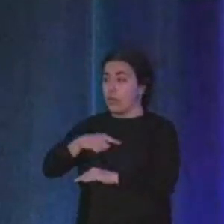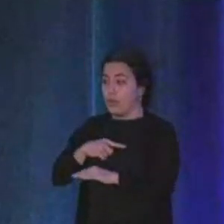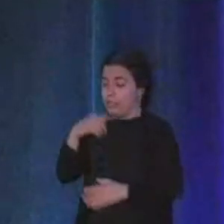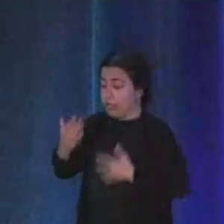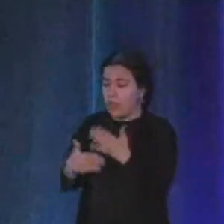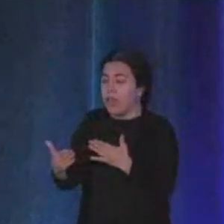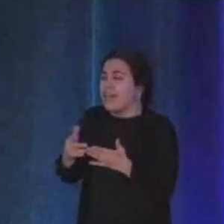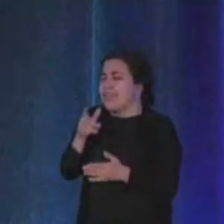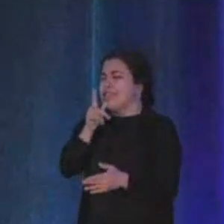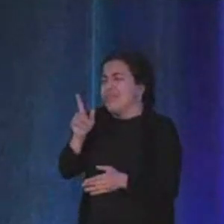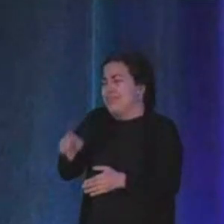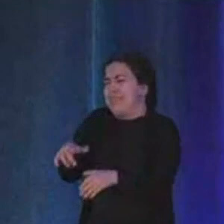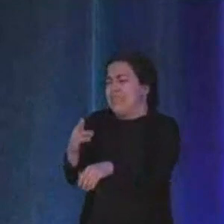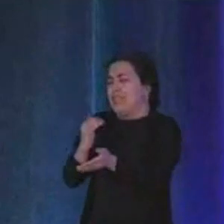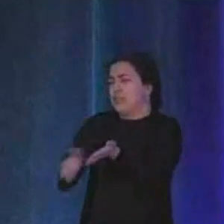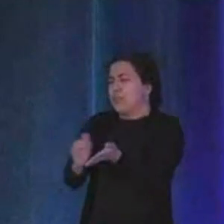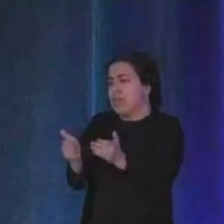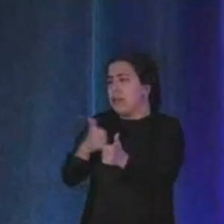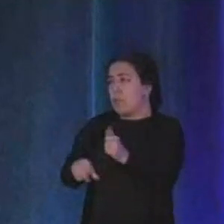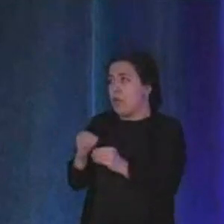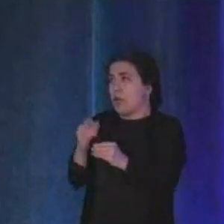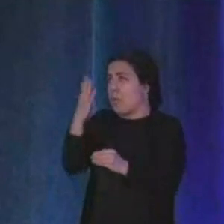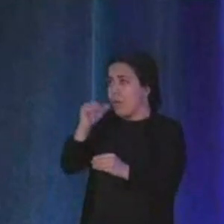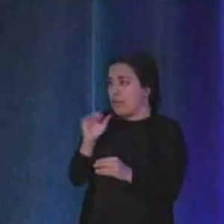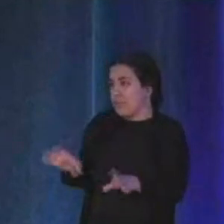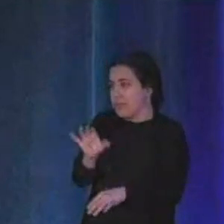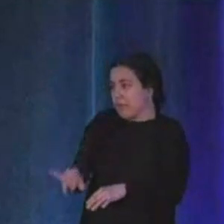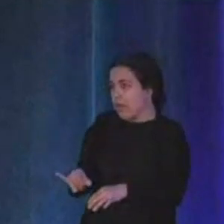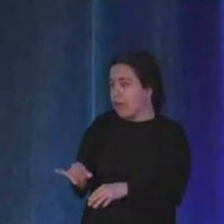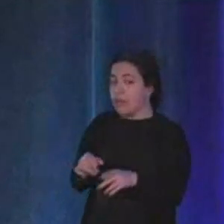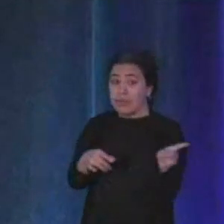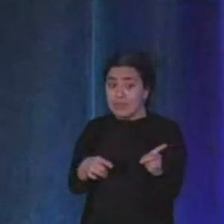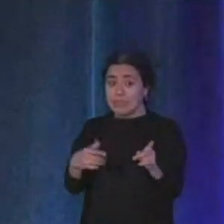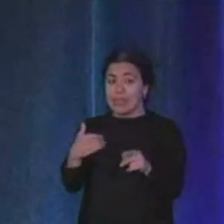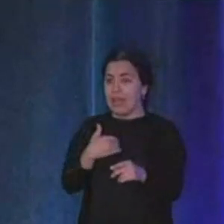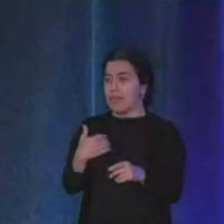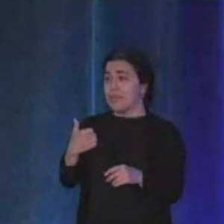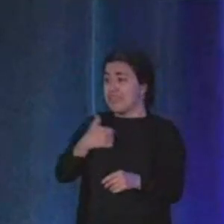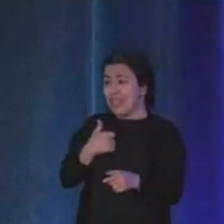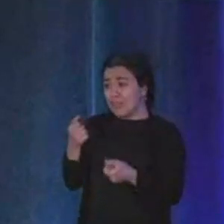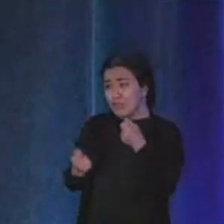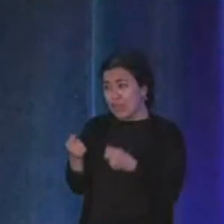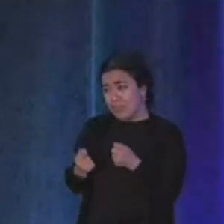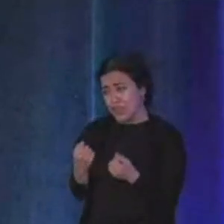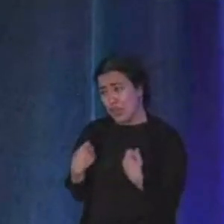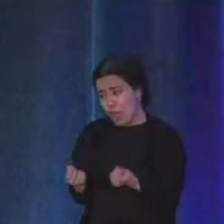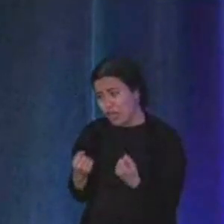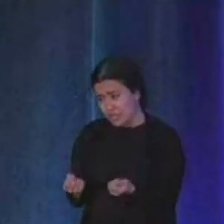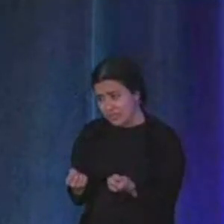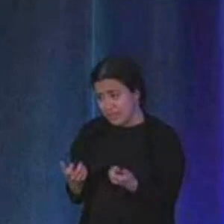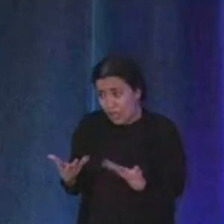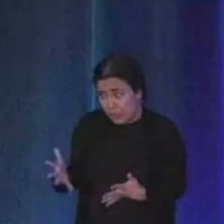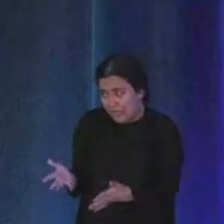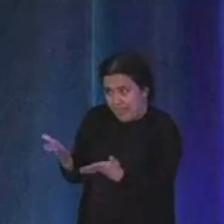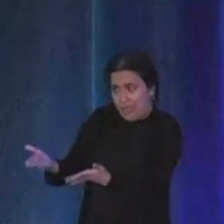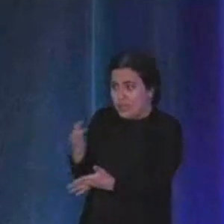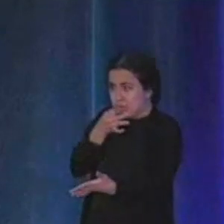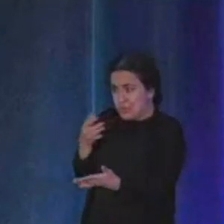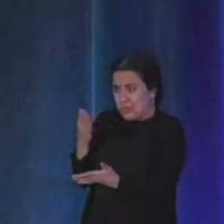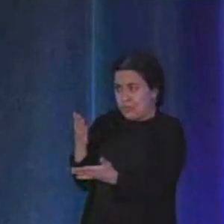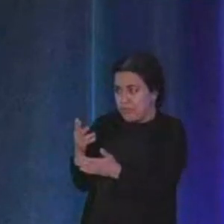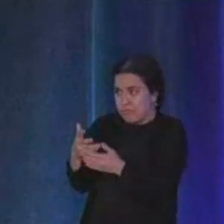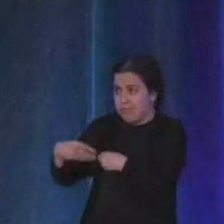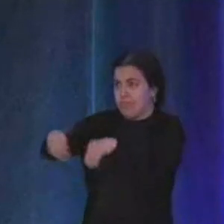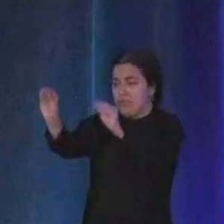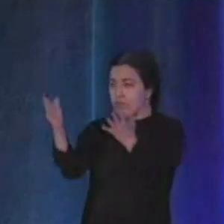excuses not to do so. So like I put in the slides, we have self-driving cars coming. We have AI mixed with augmented